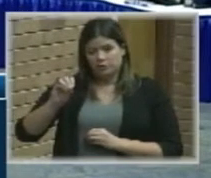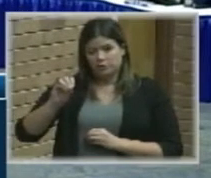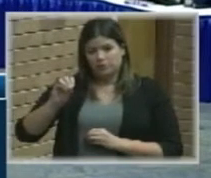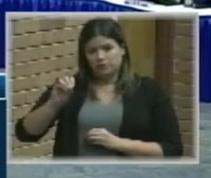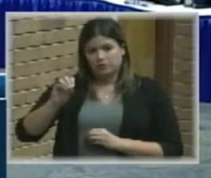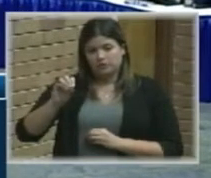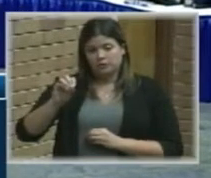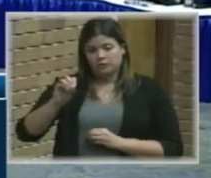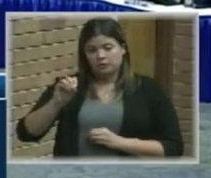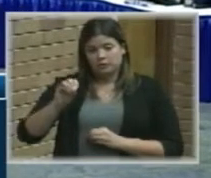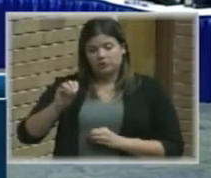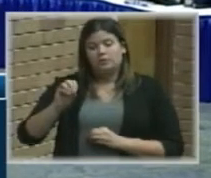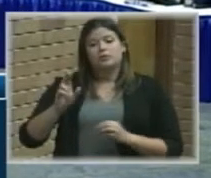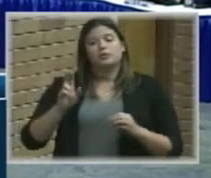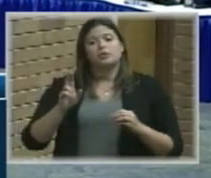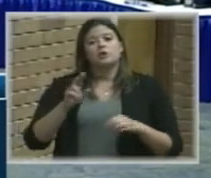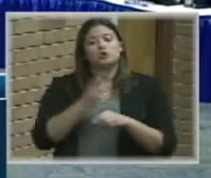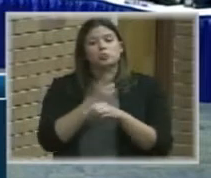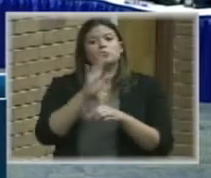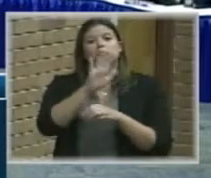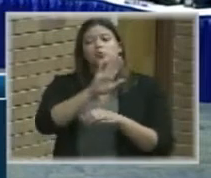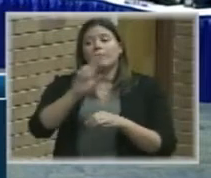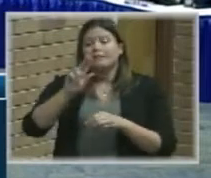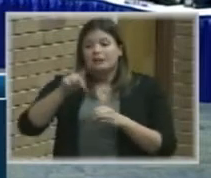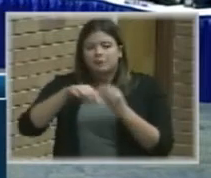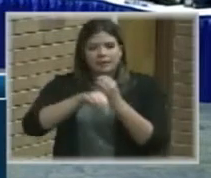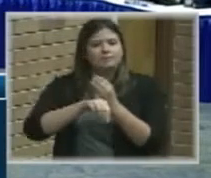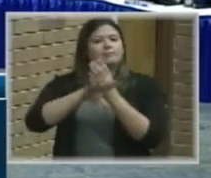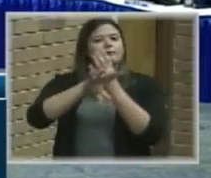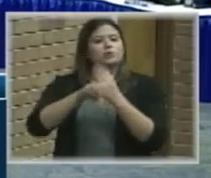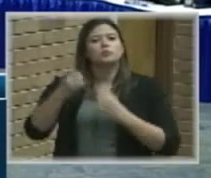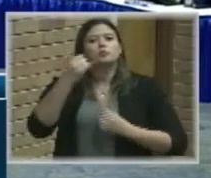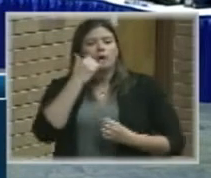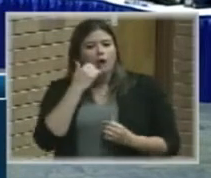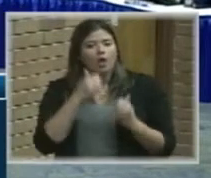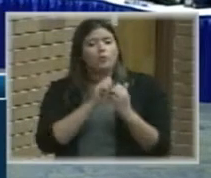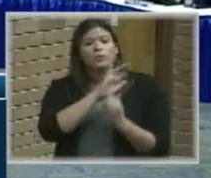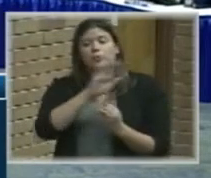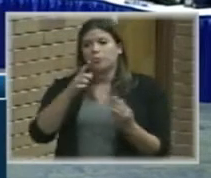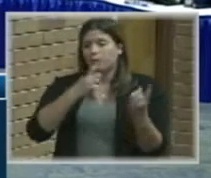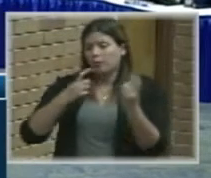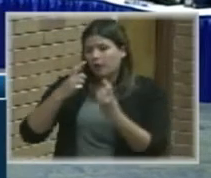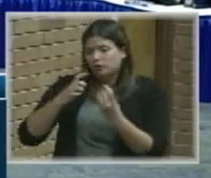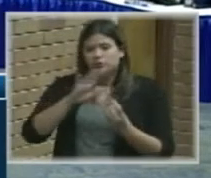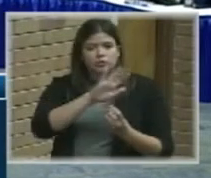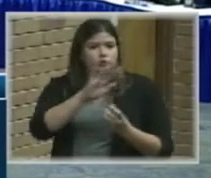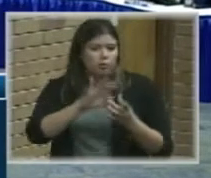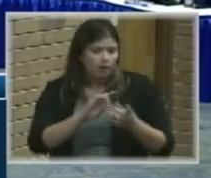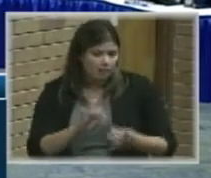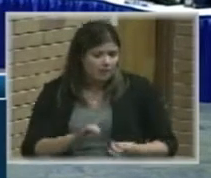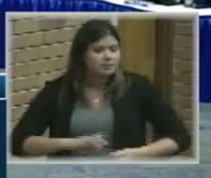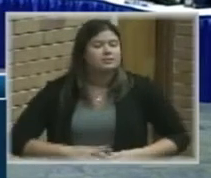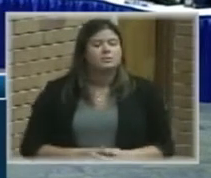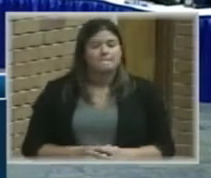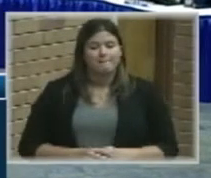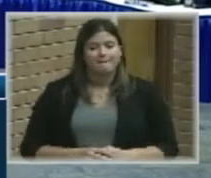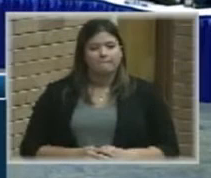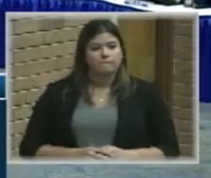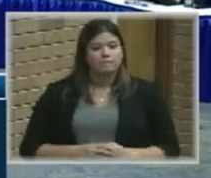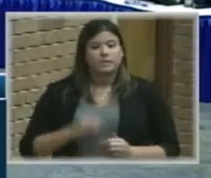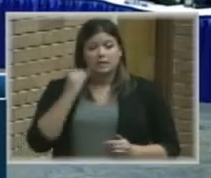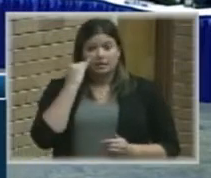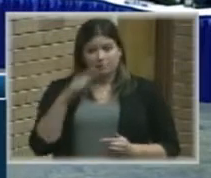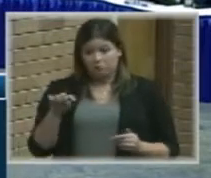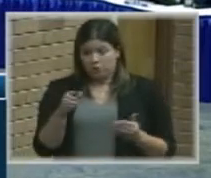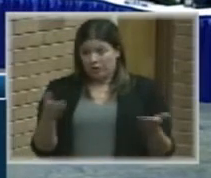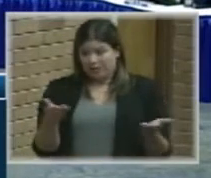303-3060, to use your video phone to call in with your questions or comments. And if you're here in the